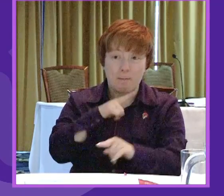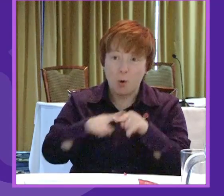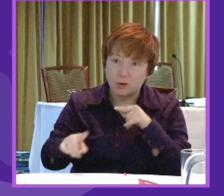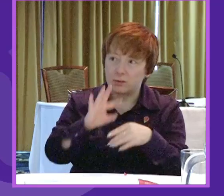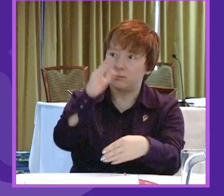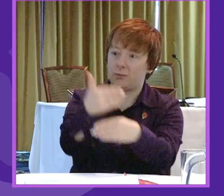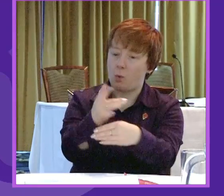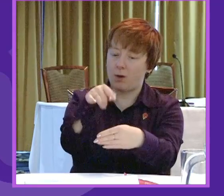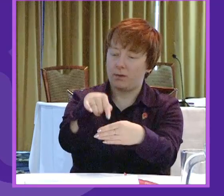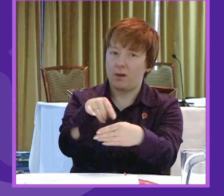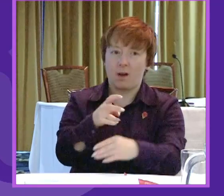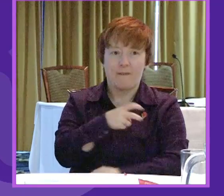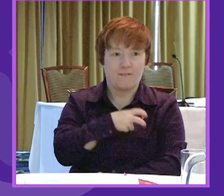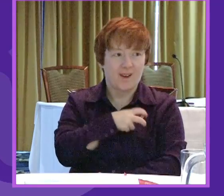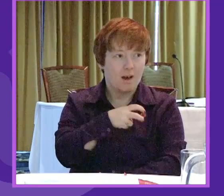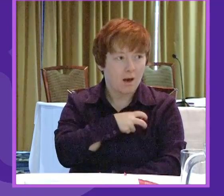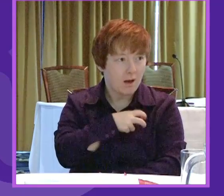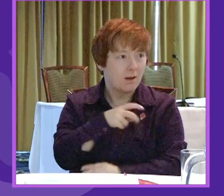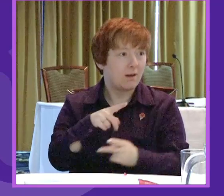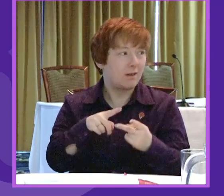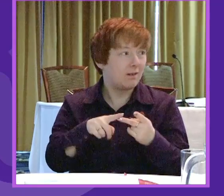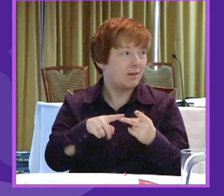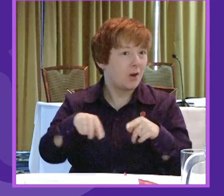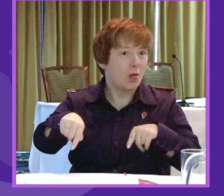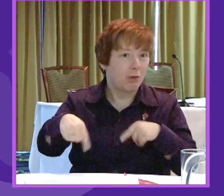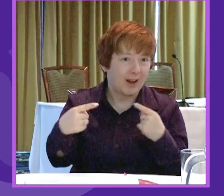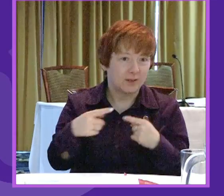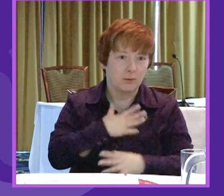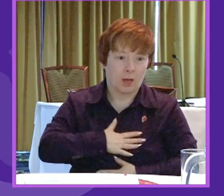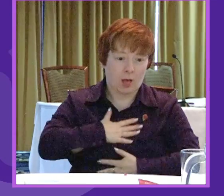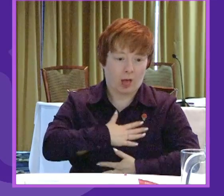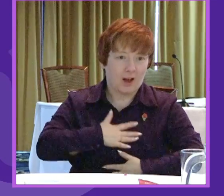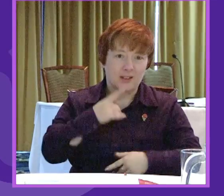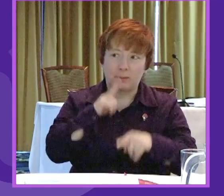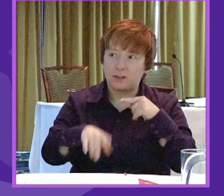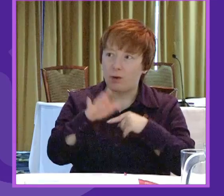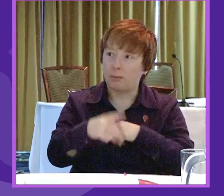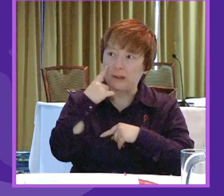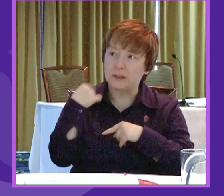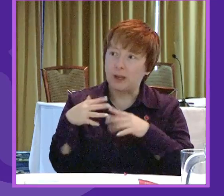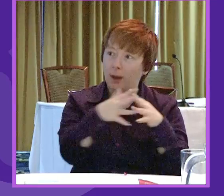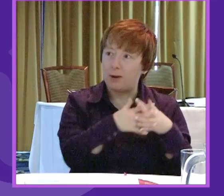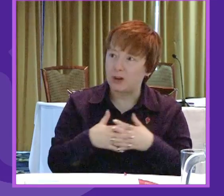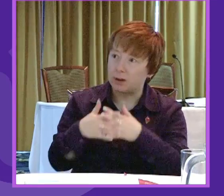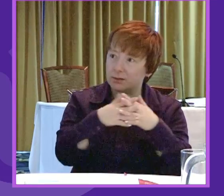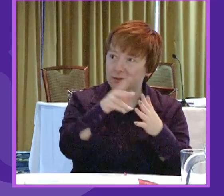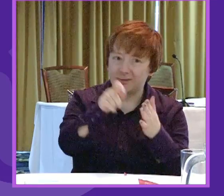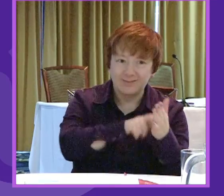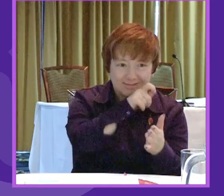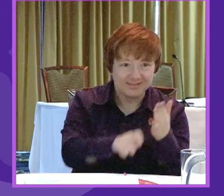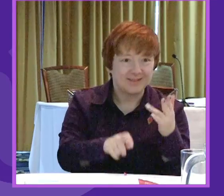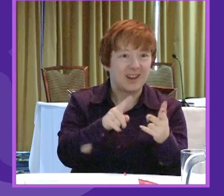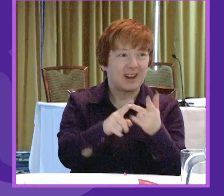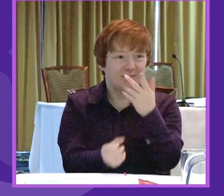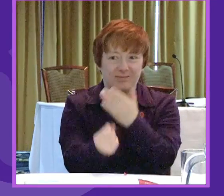is around fear, threat, anxiety. I think the American election, the things that have been